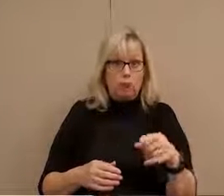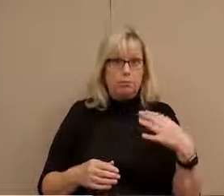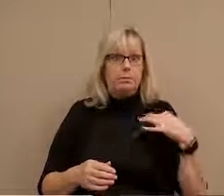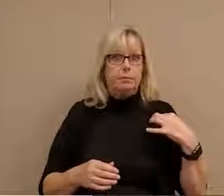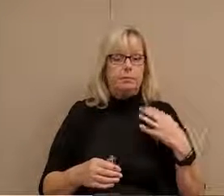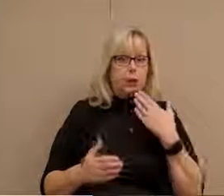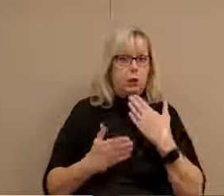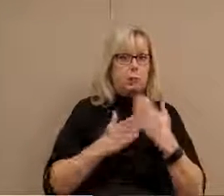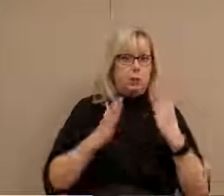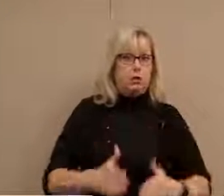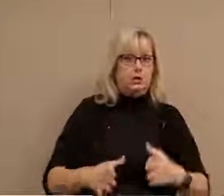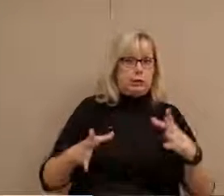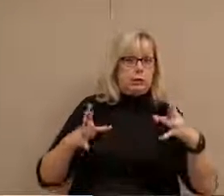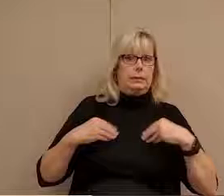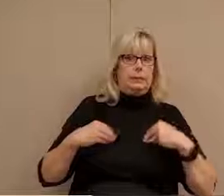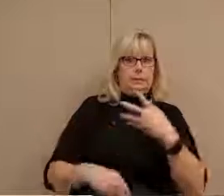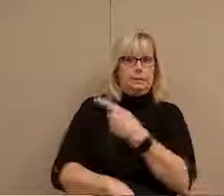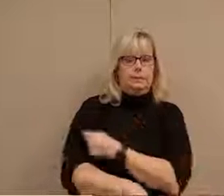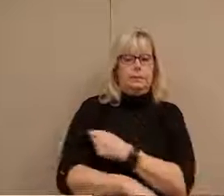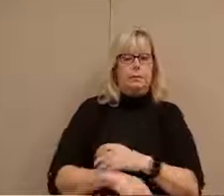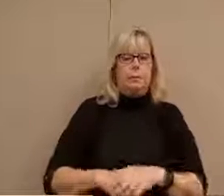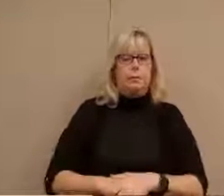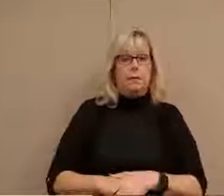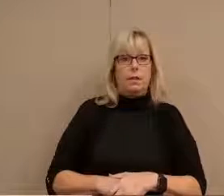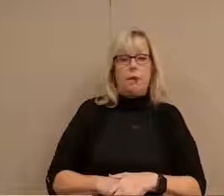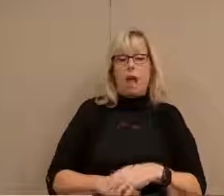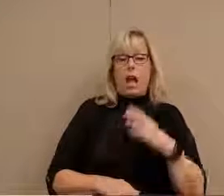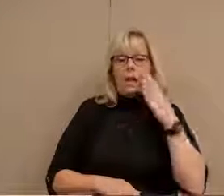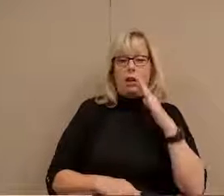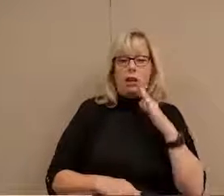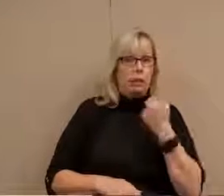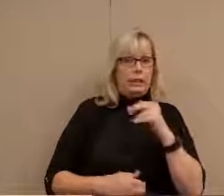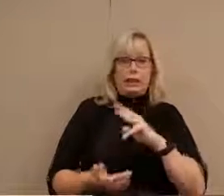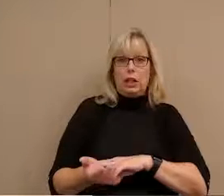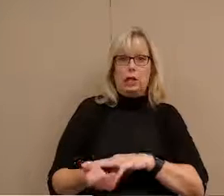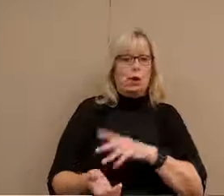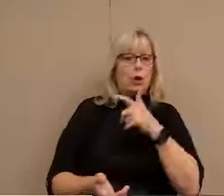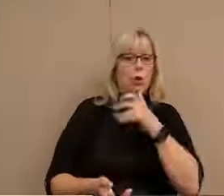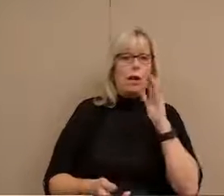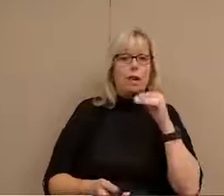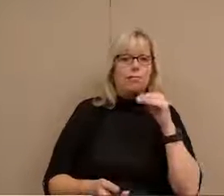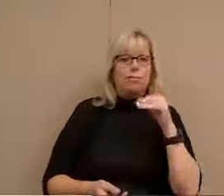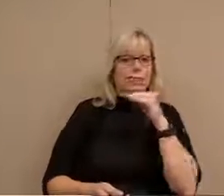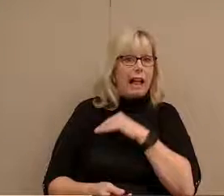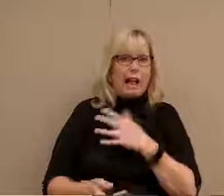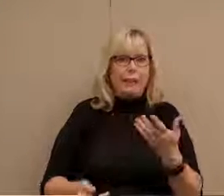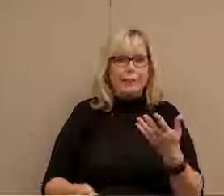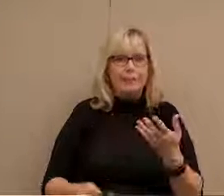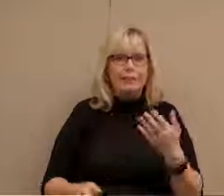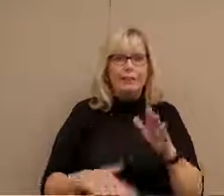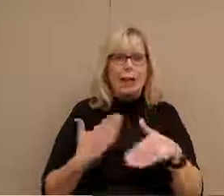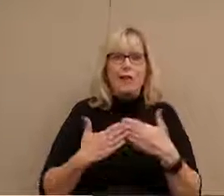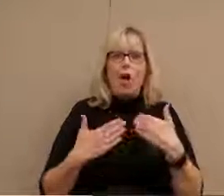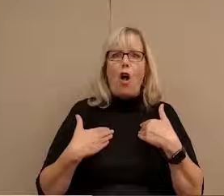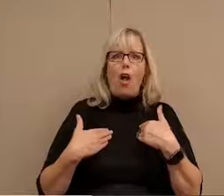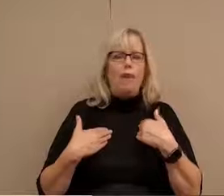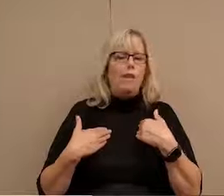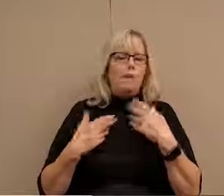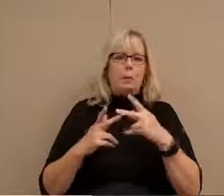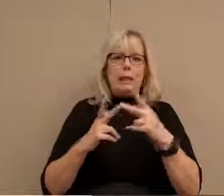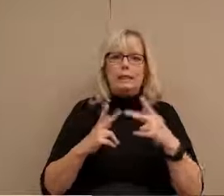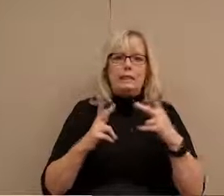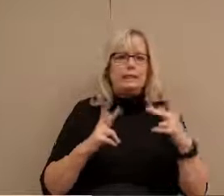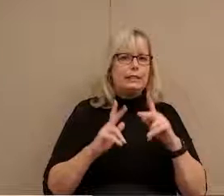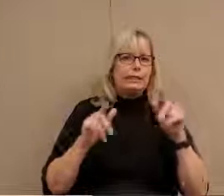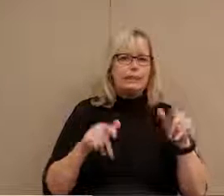the vaccine. I don't know any physician that's not going to tell you his honest medical opinion. So you have all the resources, as